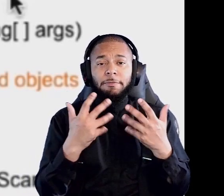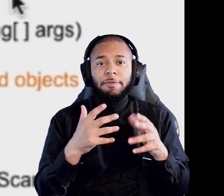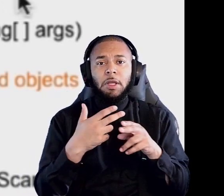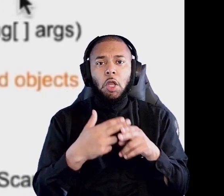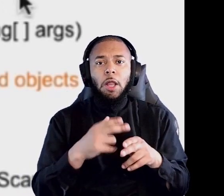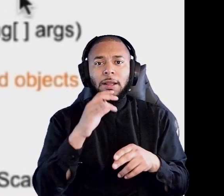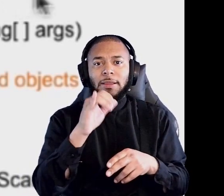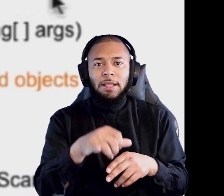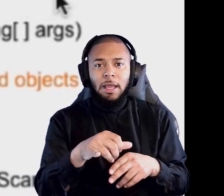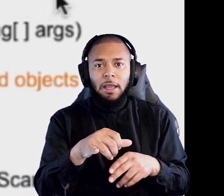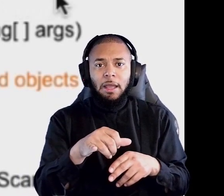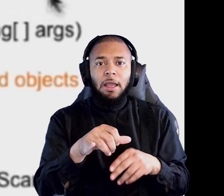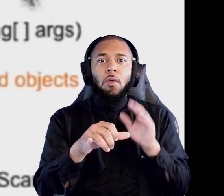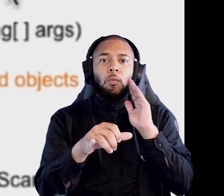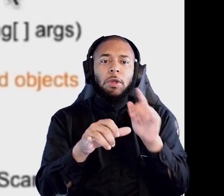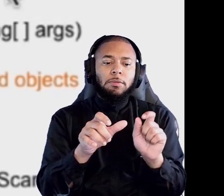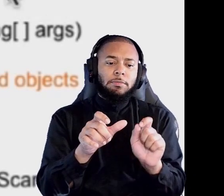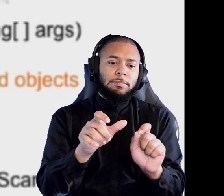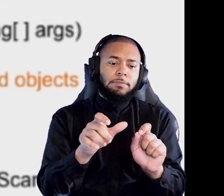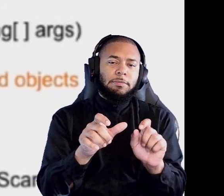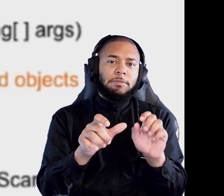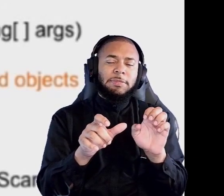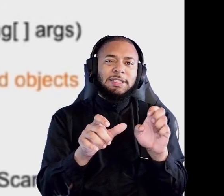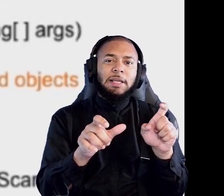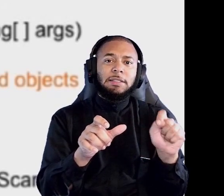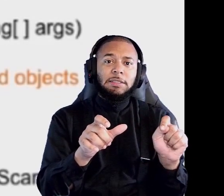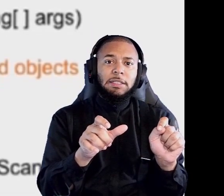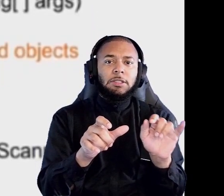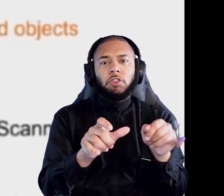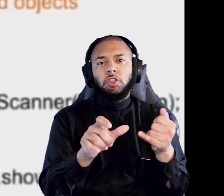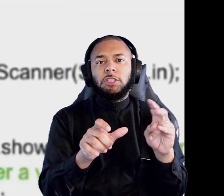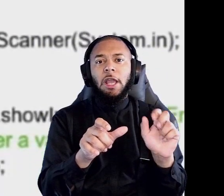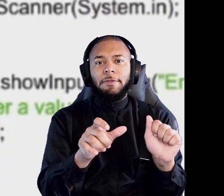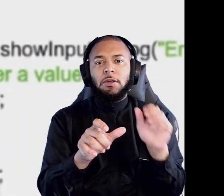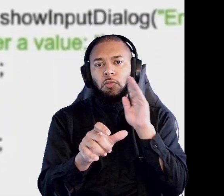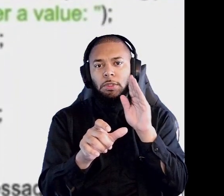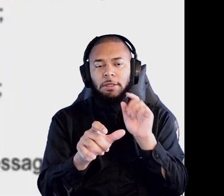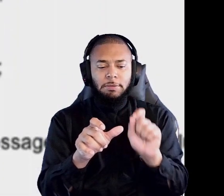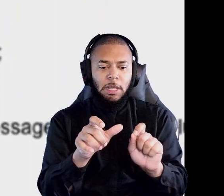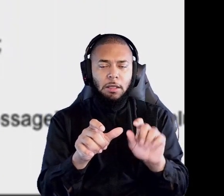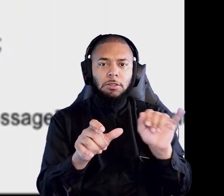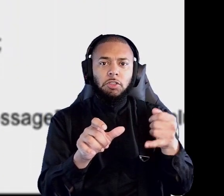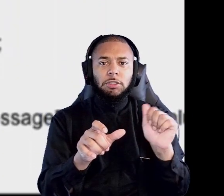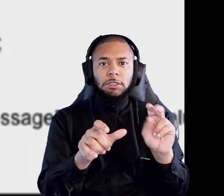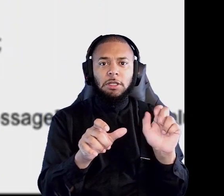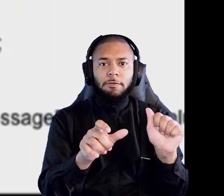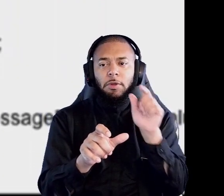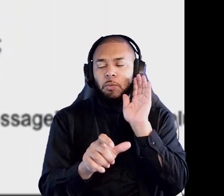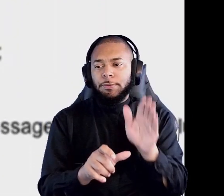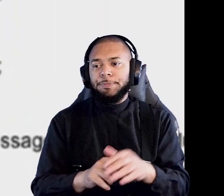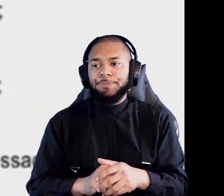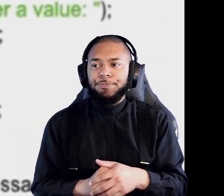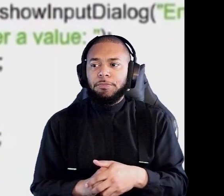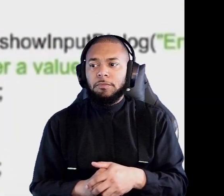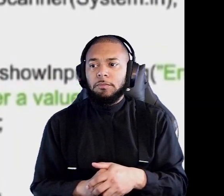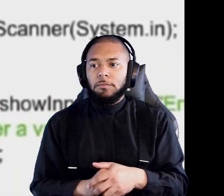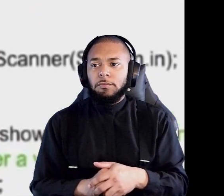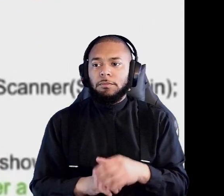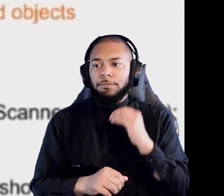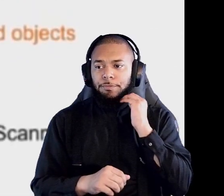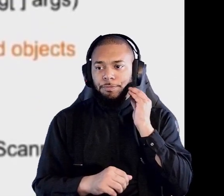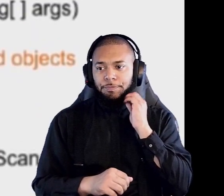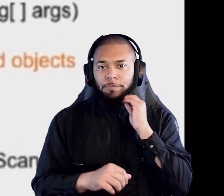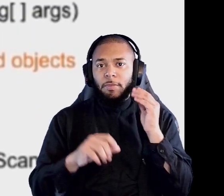the extension .java after it. These brackets that you see will hold in the